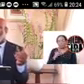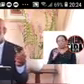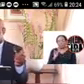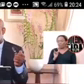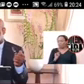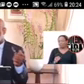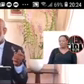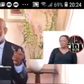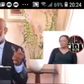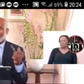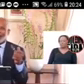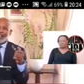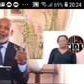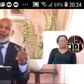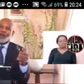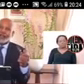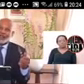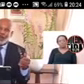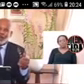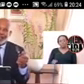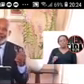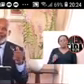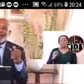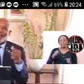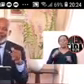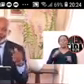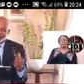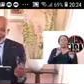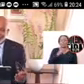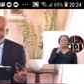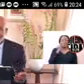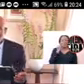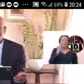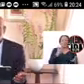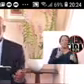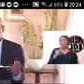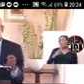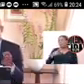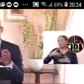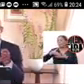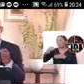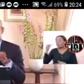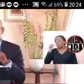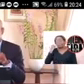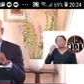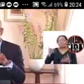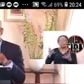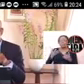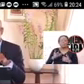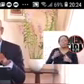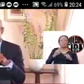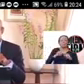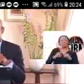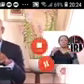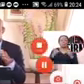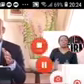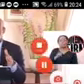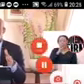could stay at home if they wanted or that they could go out if they wanted, that discretion has effectively been